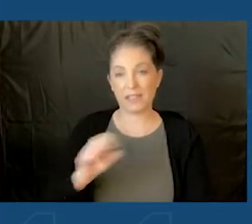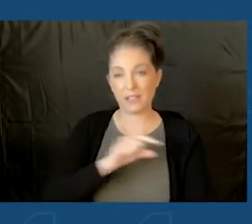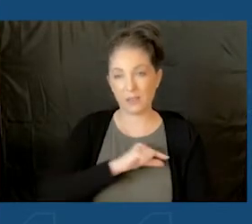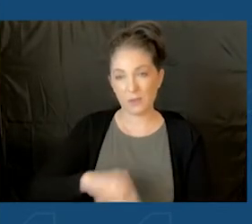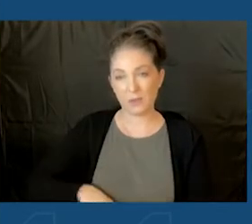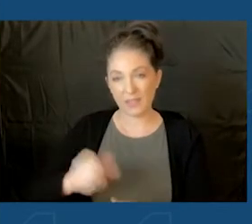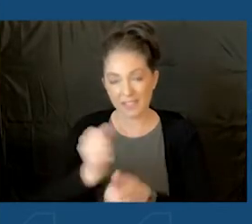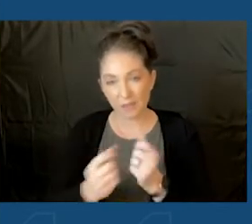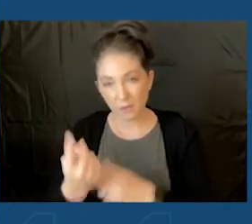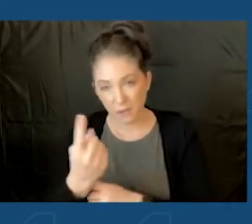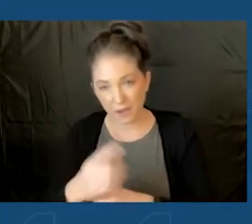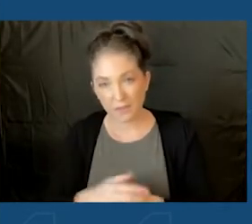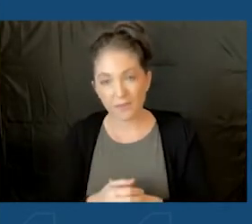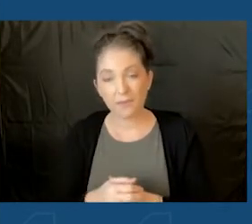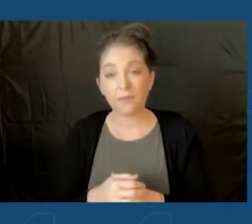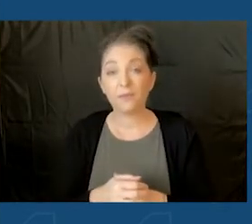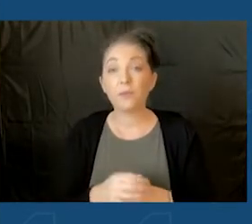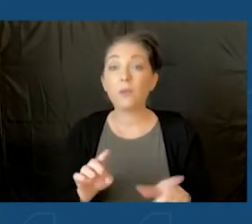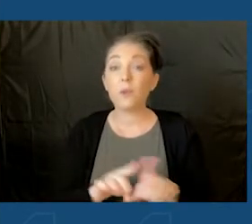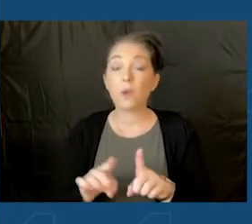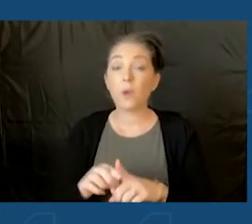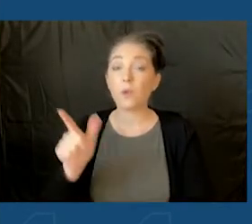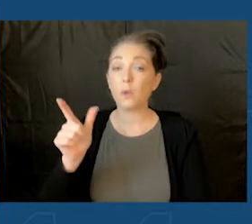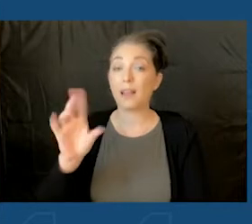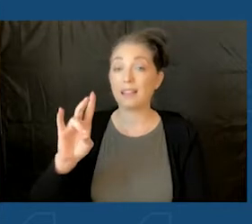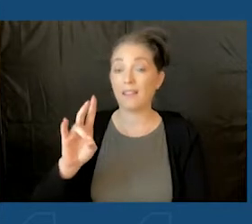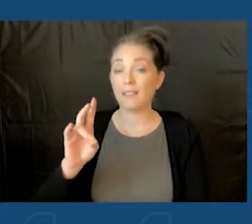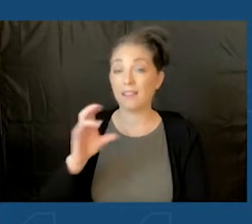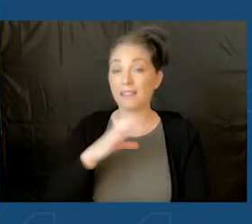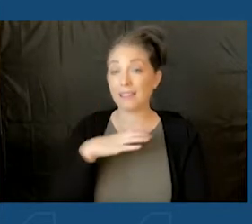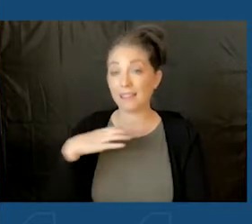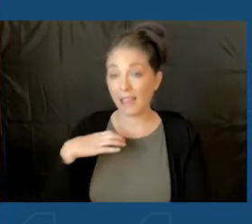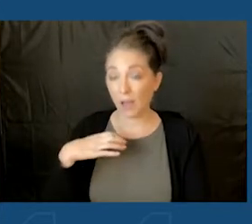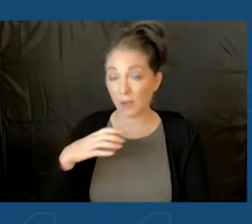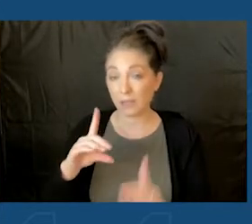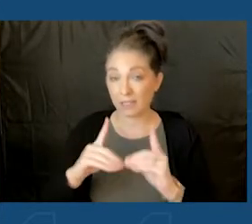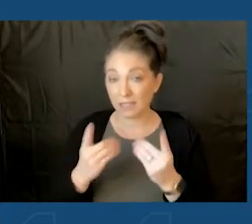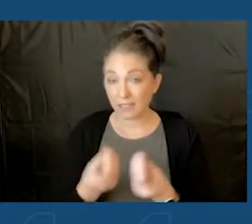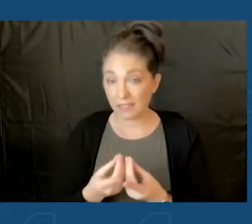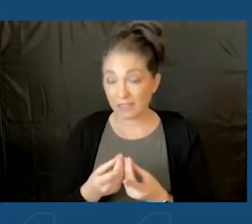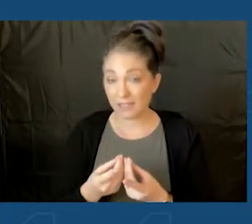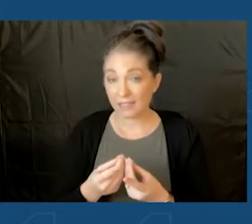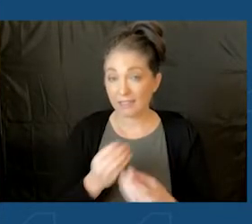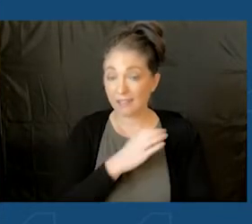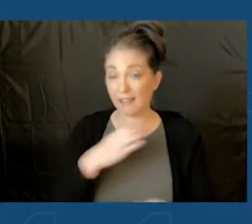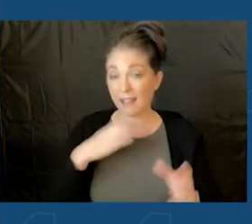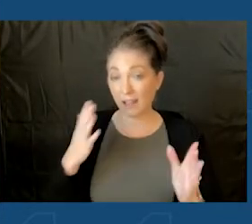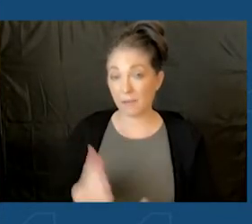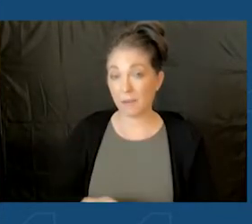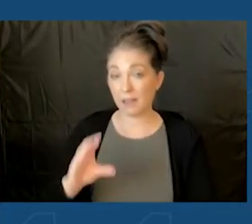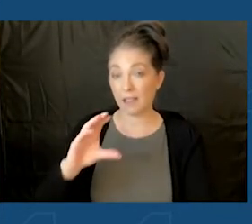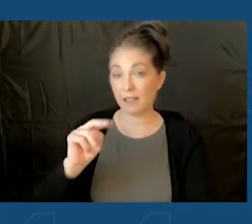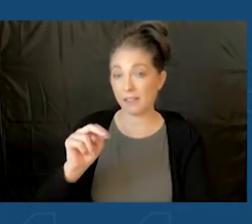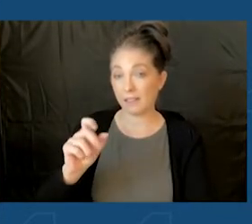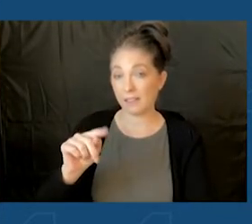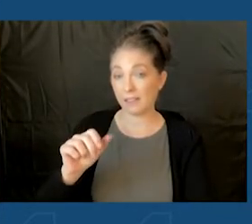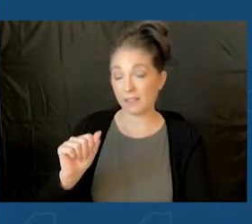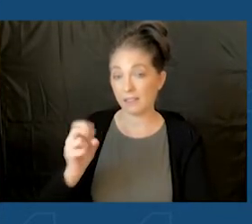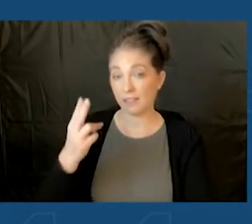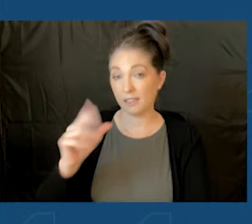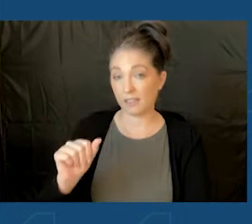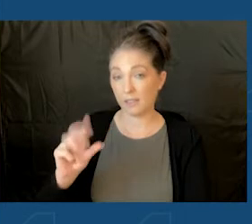And it's also the 27th Council District. Councilmember Natasha Williams is here. The 29th Assembly